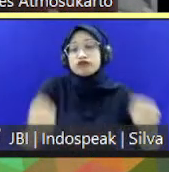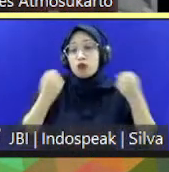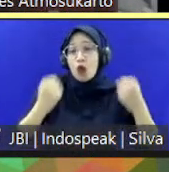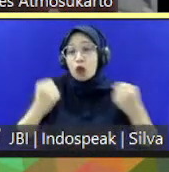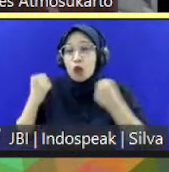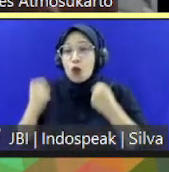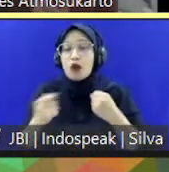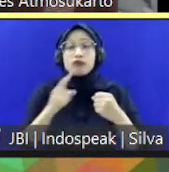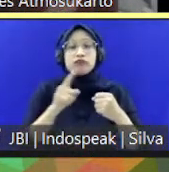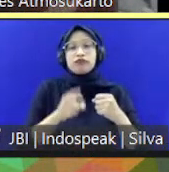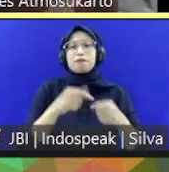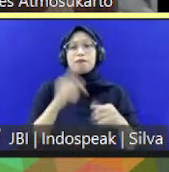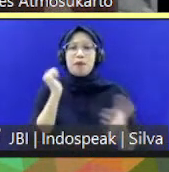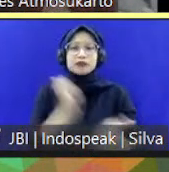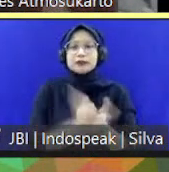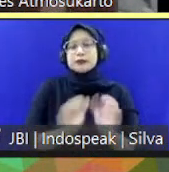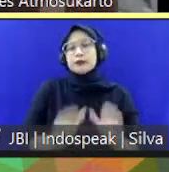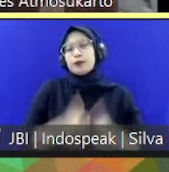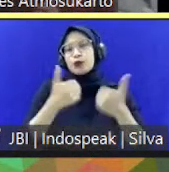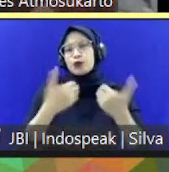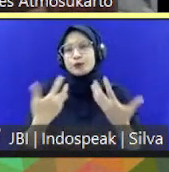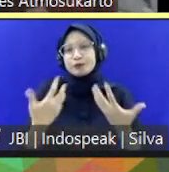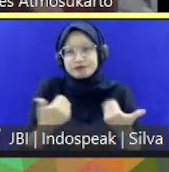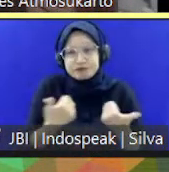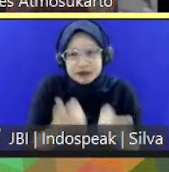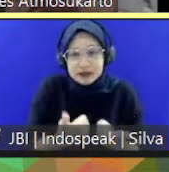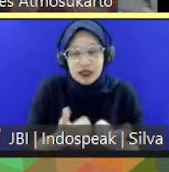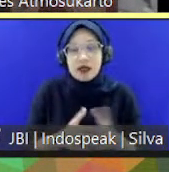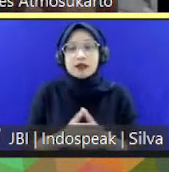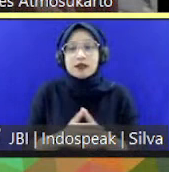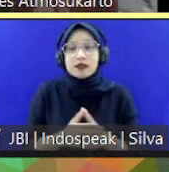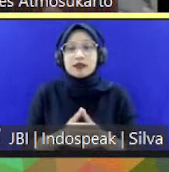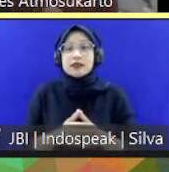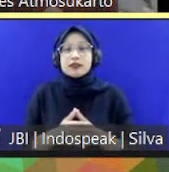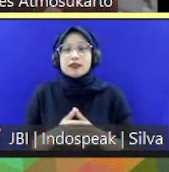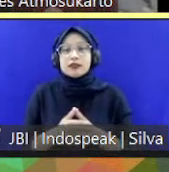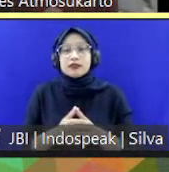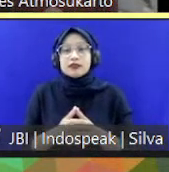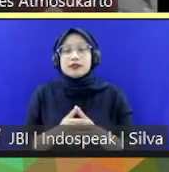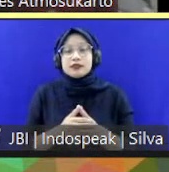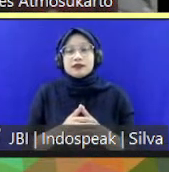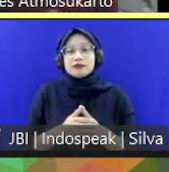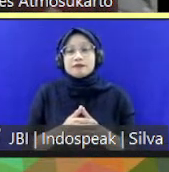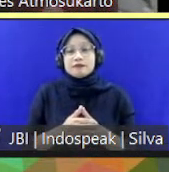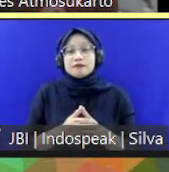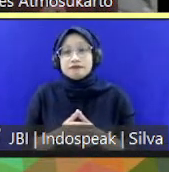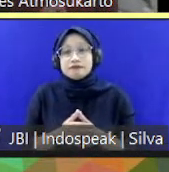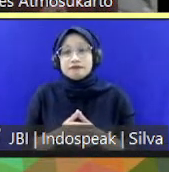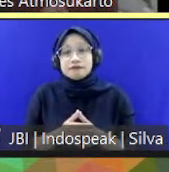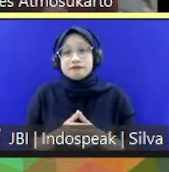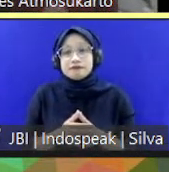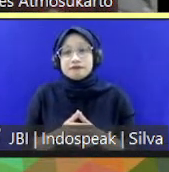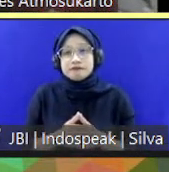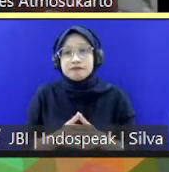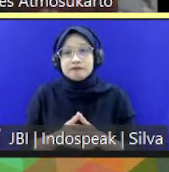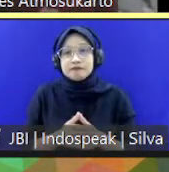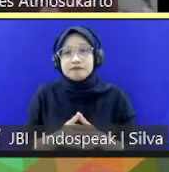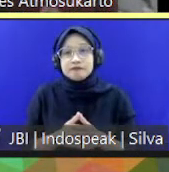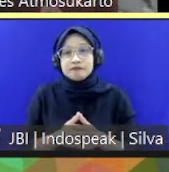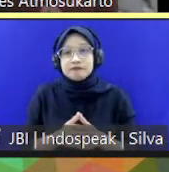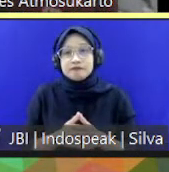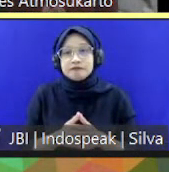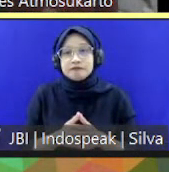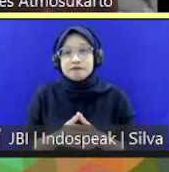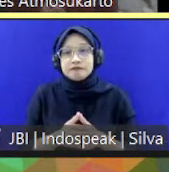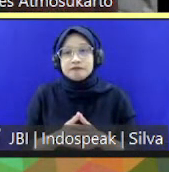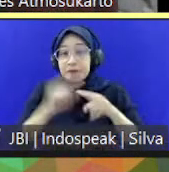from Harvard, who at the beginning of last year were raising concerns that Indonesia wasn't detecting or reporting any